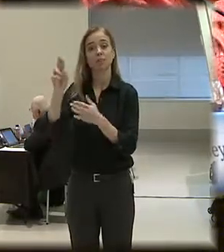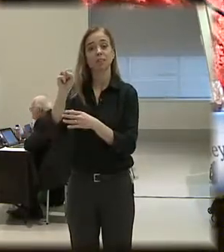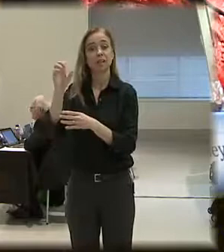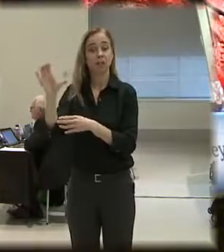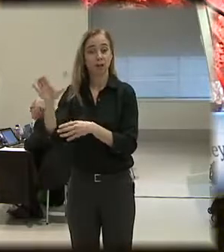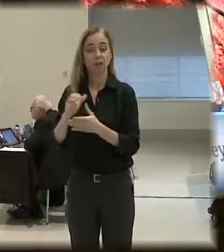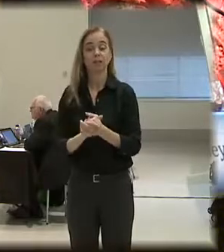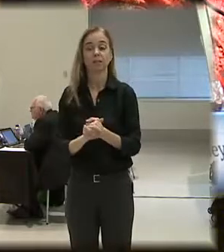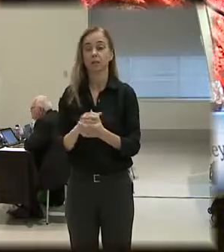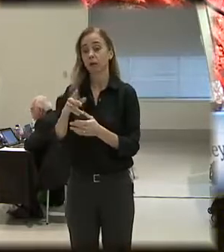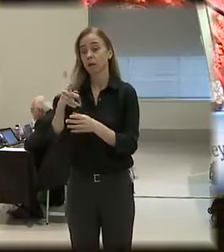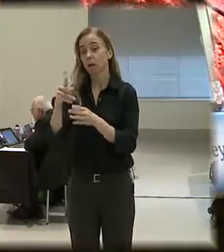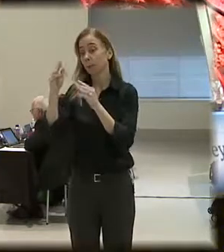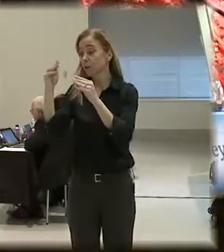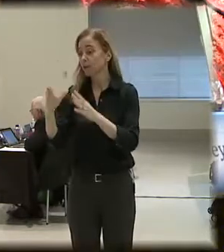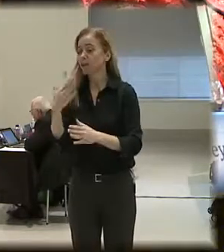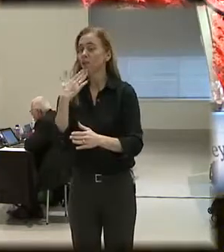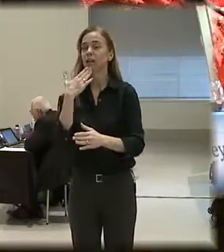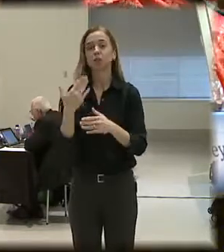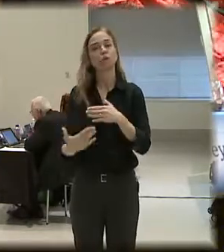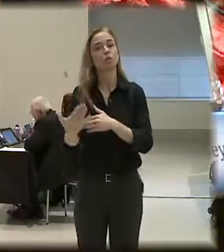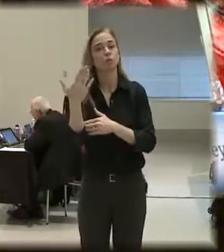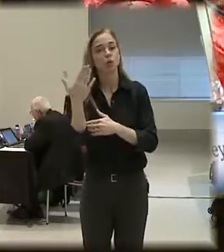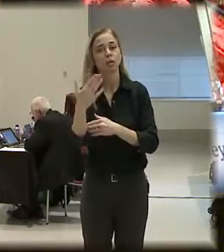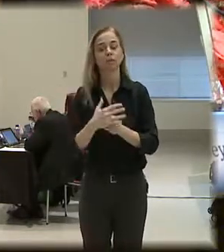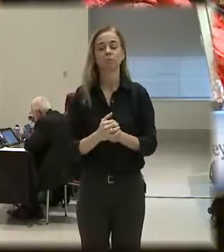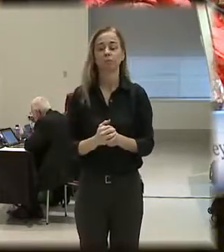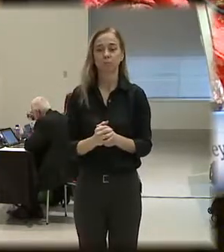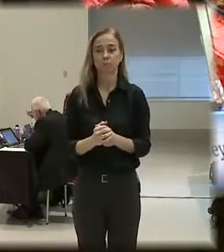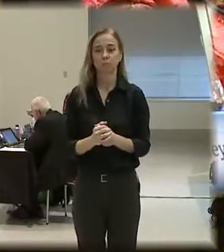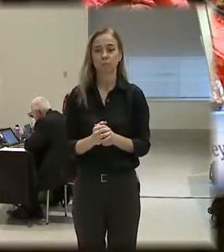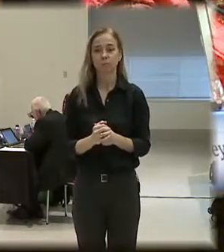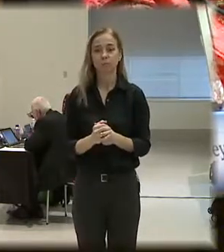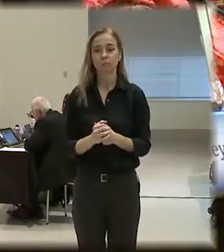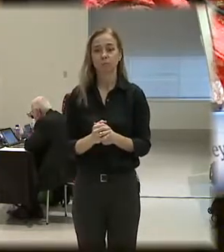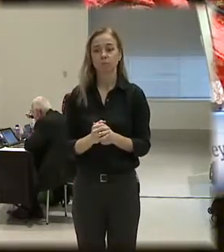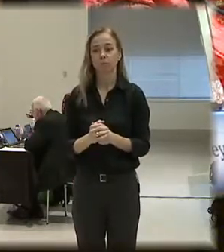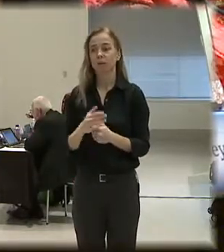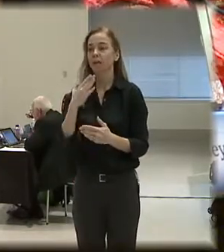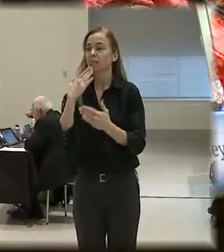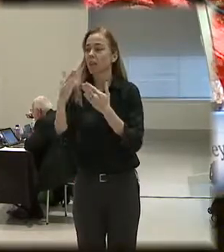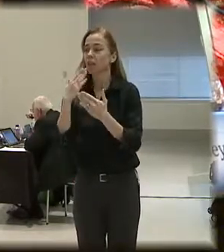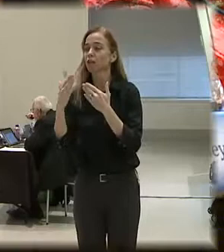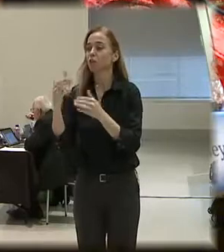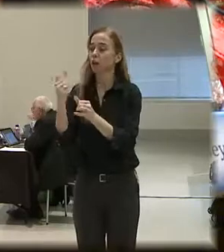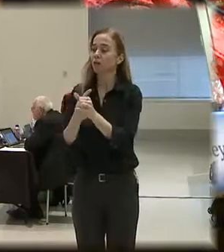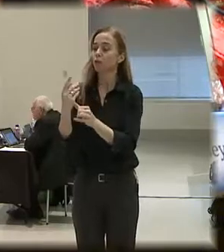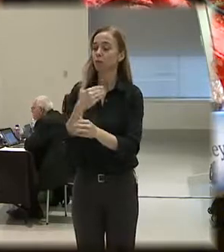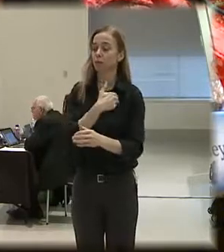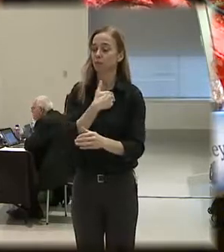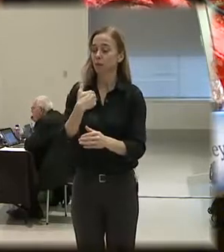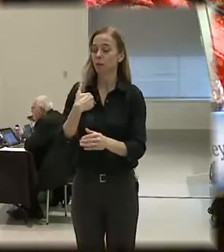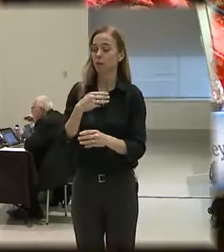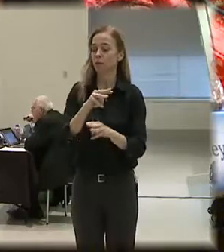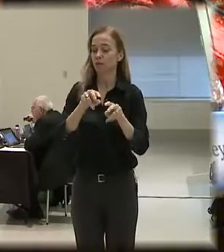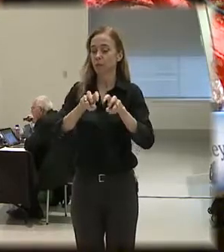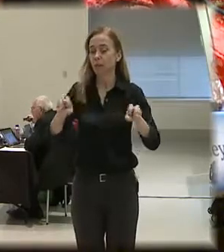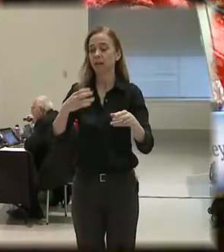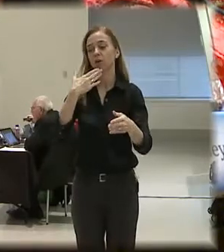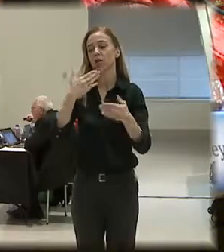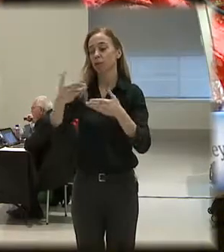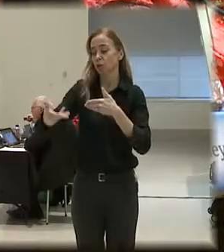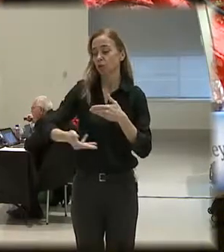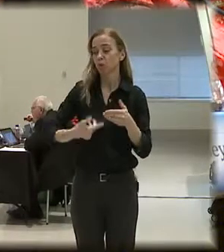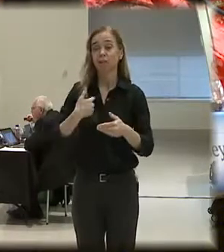Professor? Thank you. Good morning, Commissioner Ramsey, Professor Robinson, Director Davis, members of the panel. Thank you so much for inviting